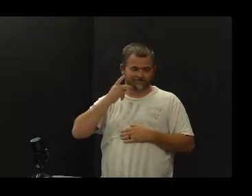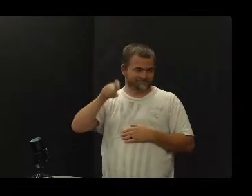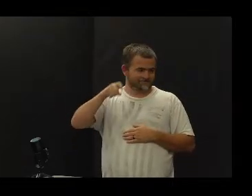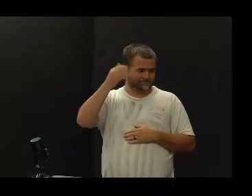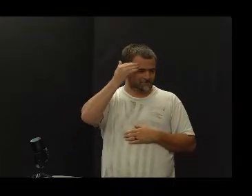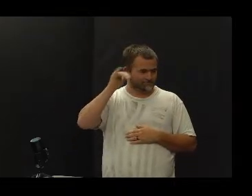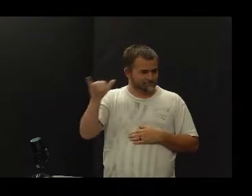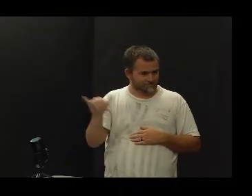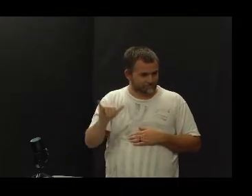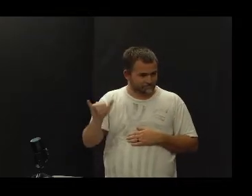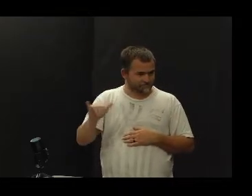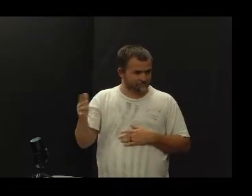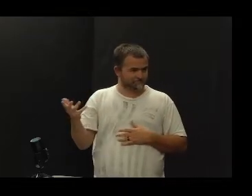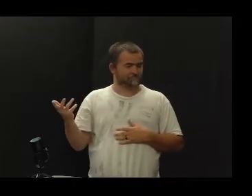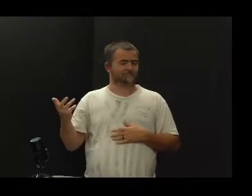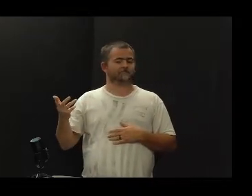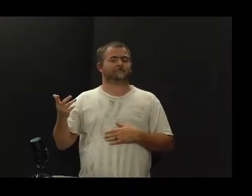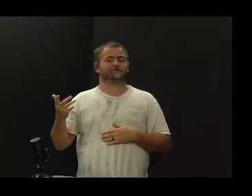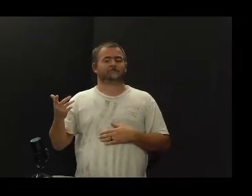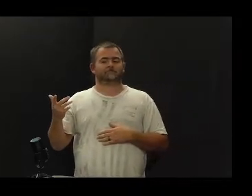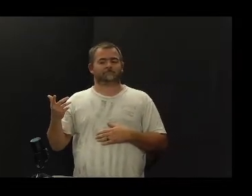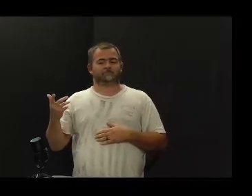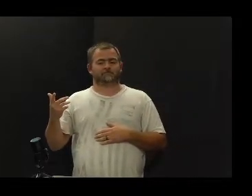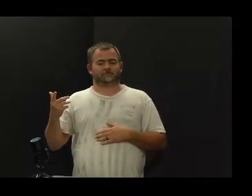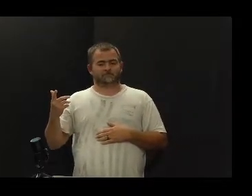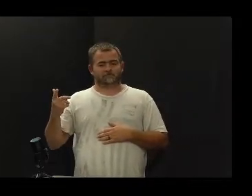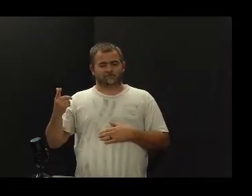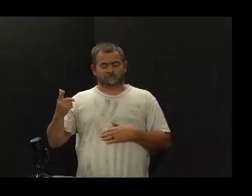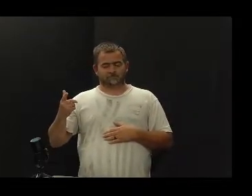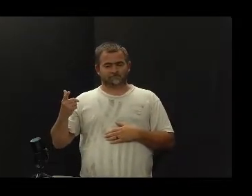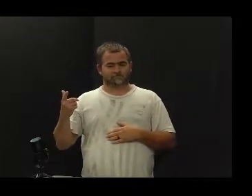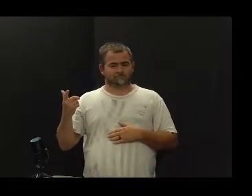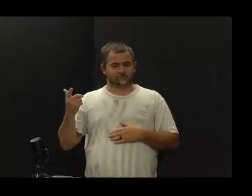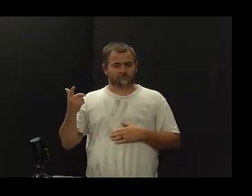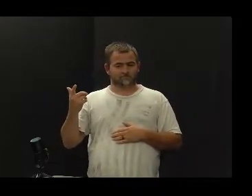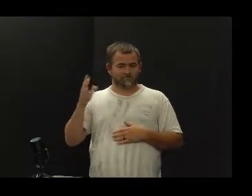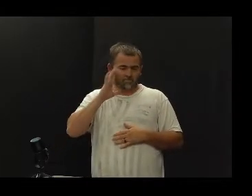because I know that many parents,